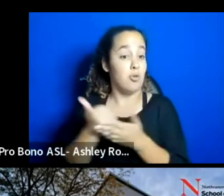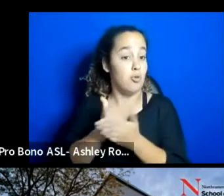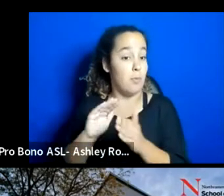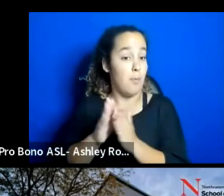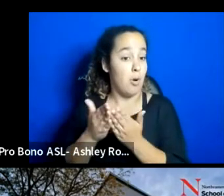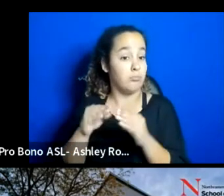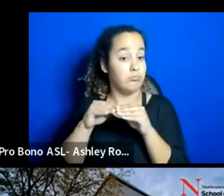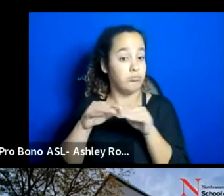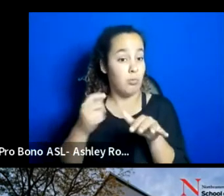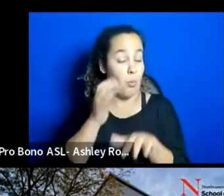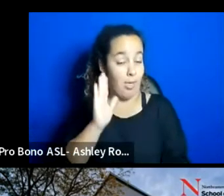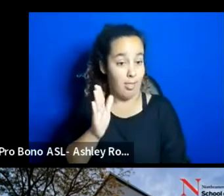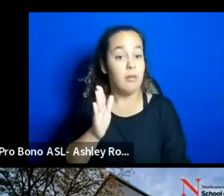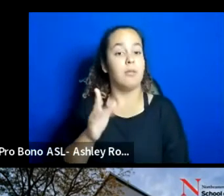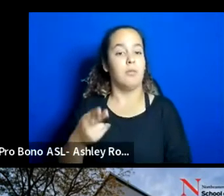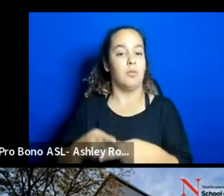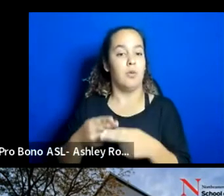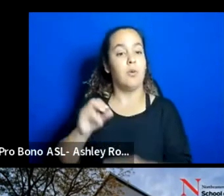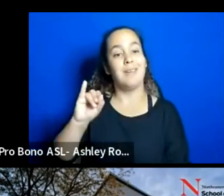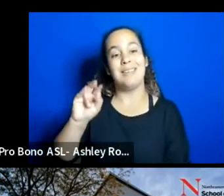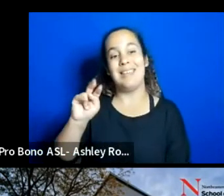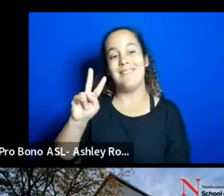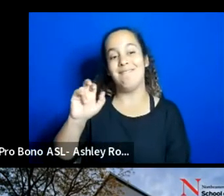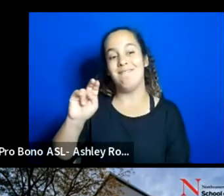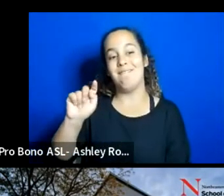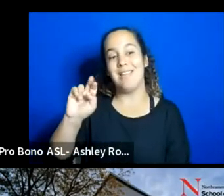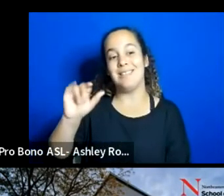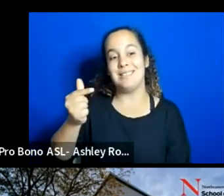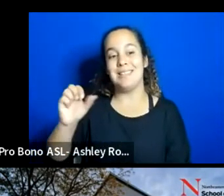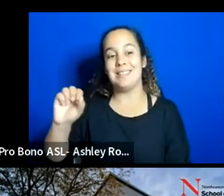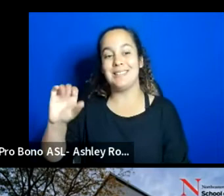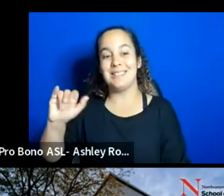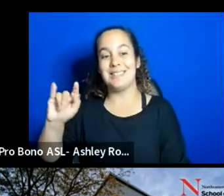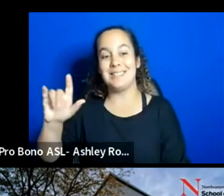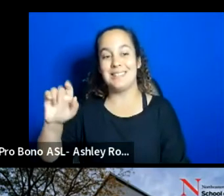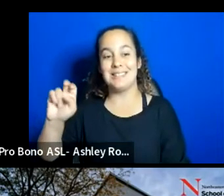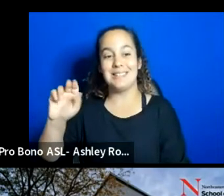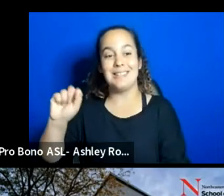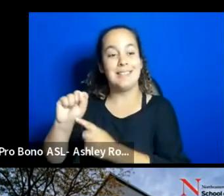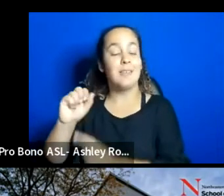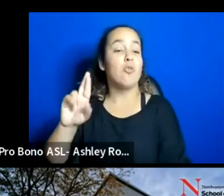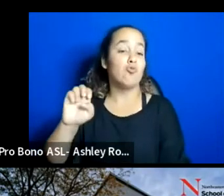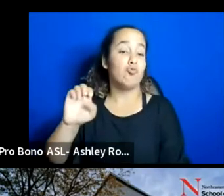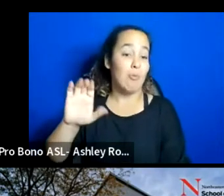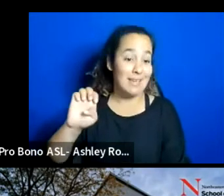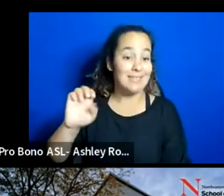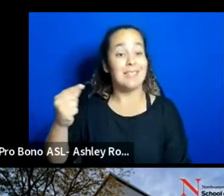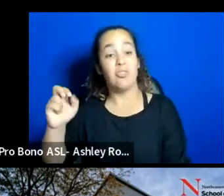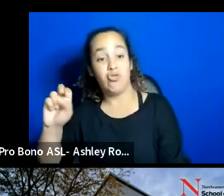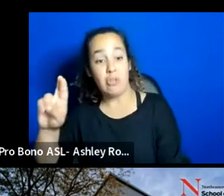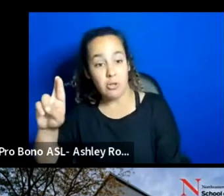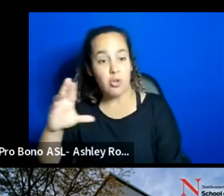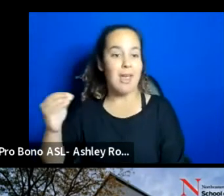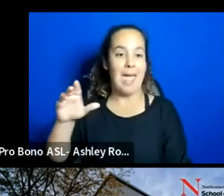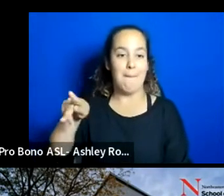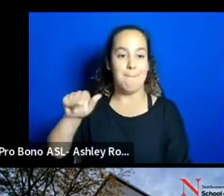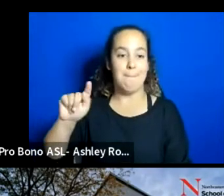progress entitled Inventing Citizens, Race, Gender, and Patents. Marlis